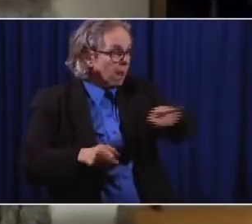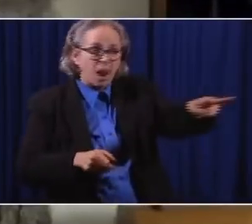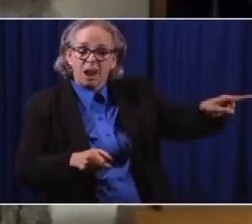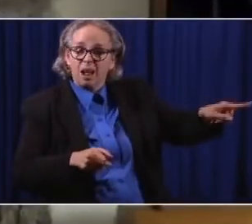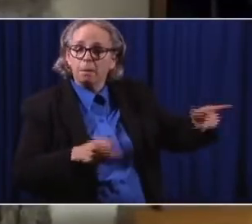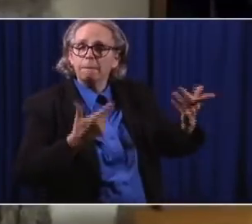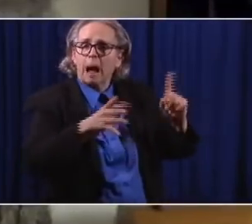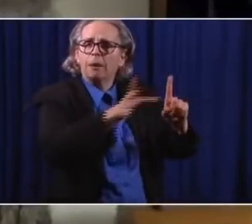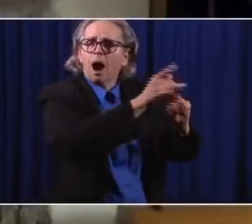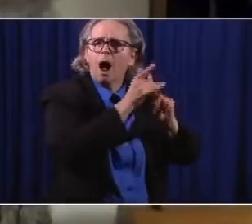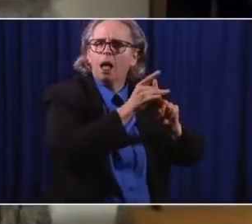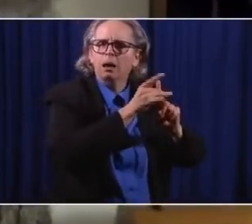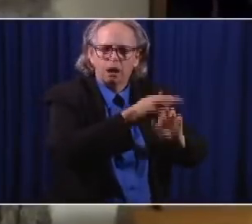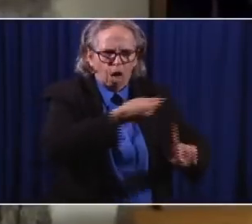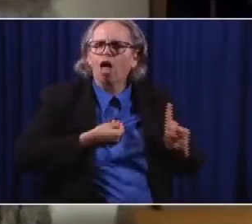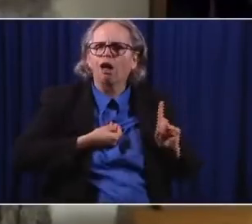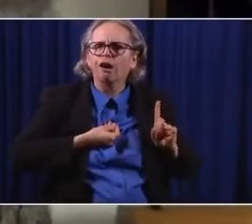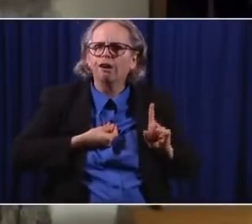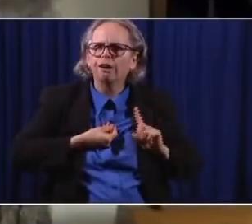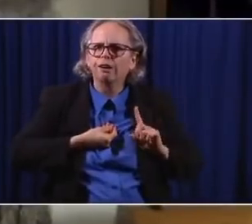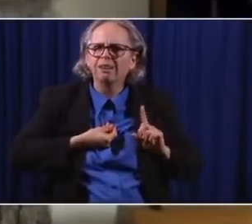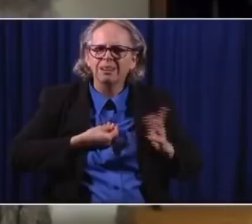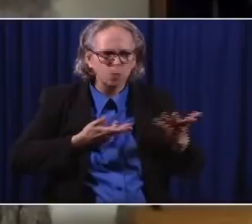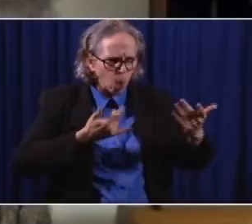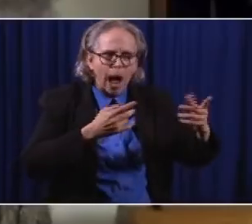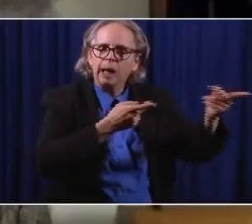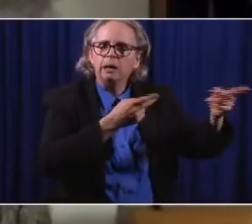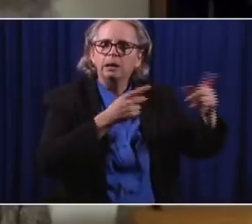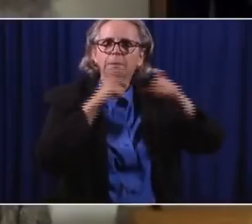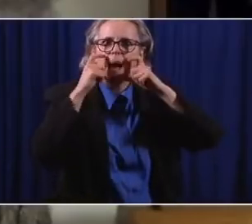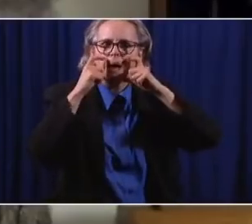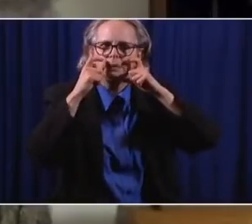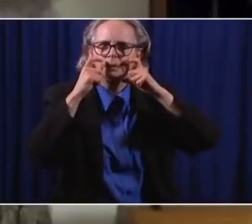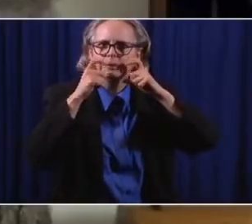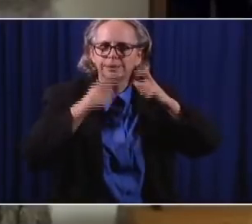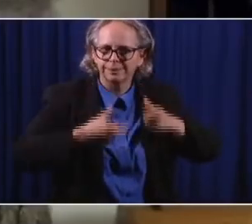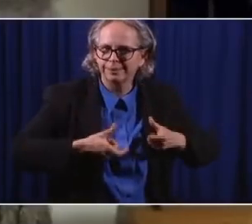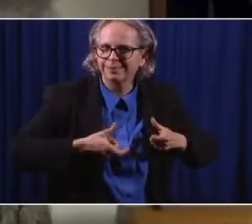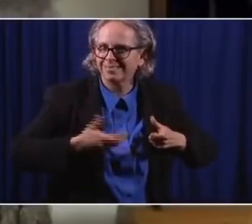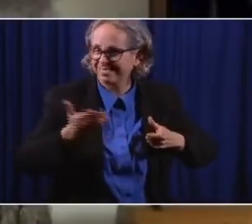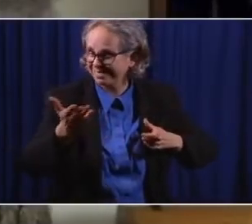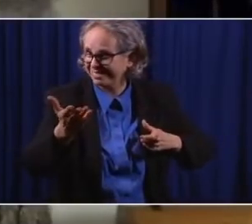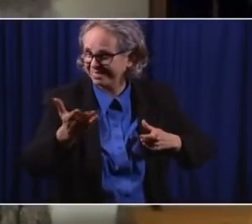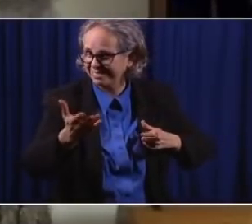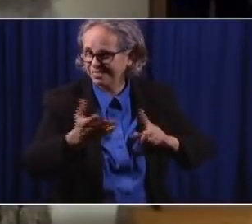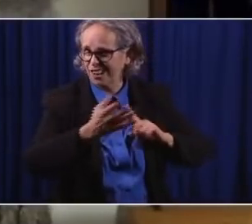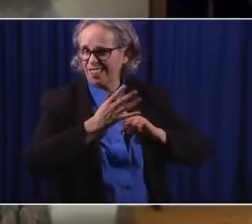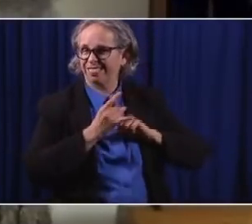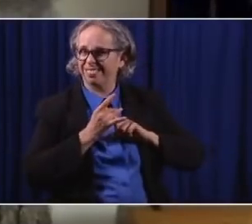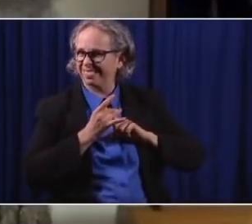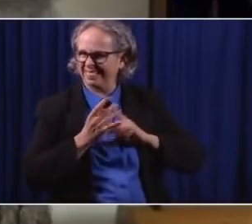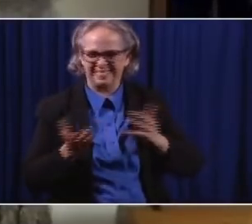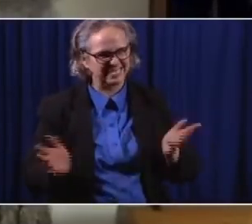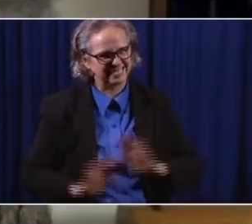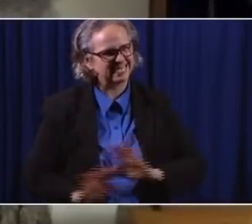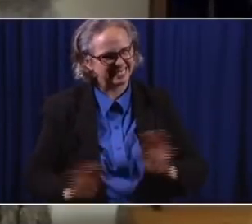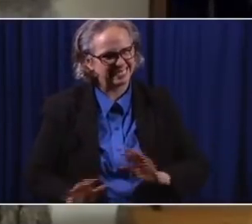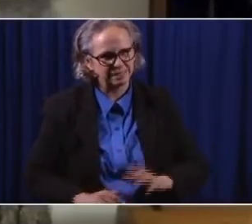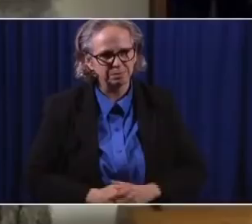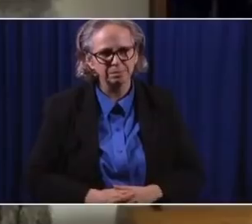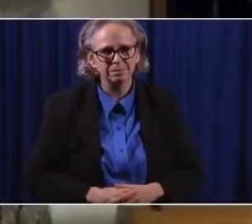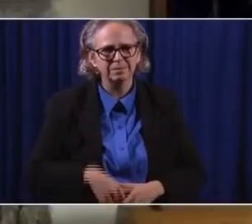know it. So I think that's the strong message. Don't think that because